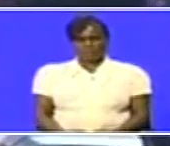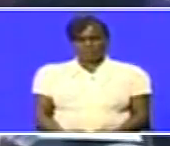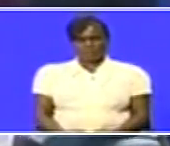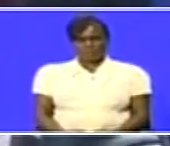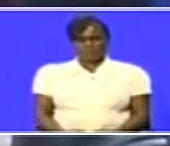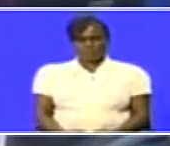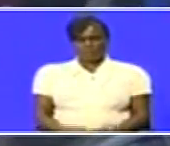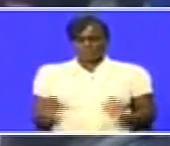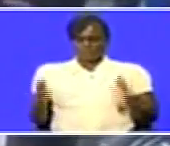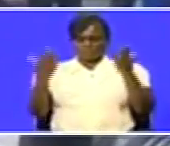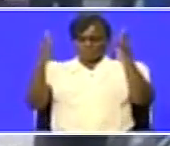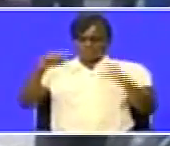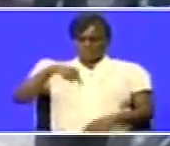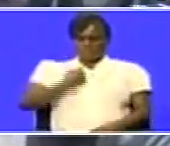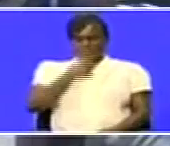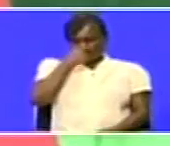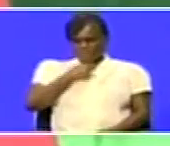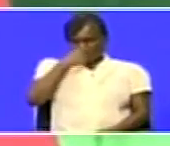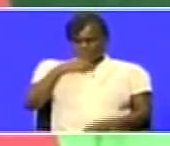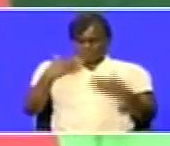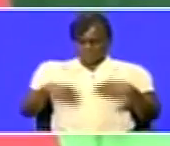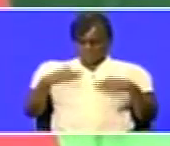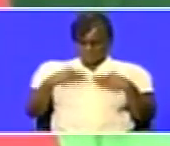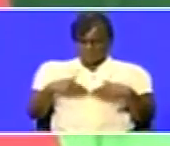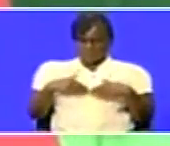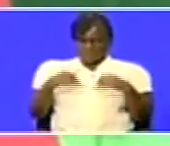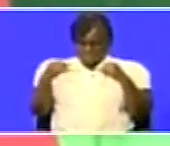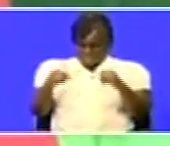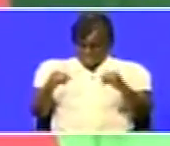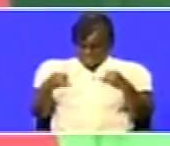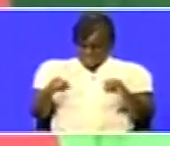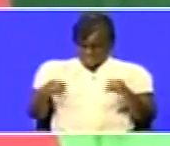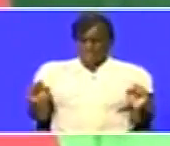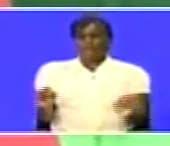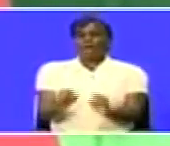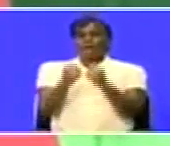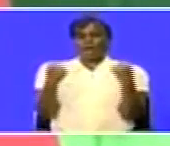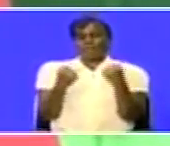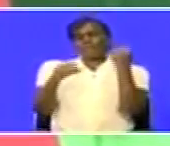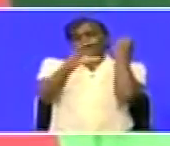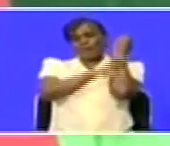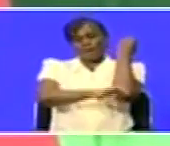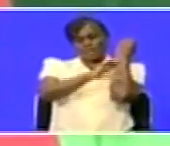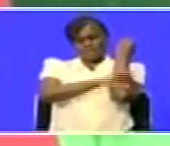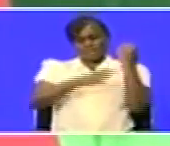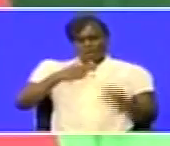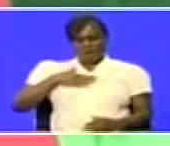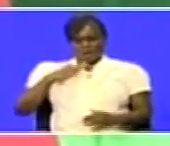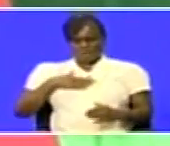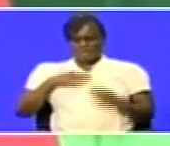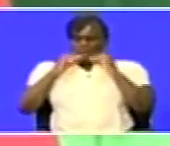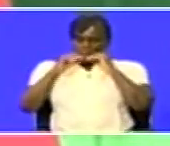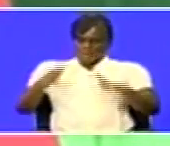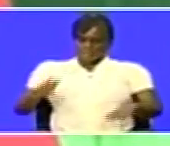Tujipongeze sisi wa Tanzania kwa juhudi kubwa ambazo tumefanyika ndani ya nchi yetu kwa